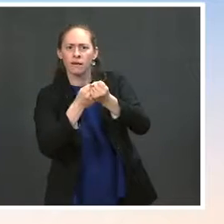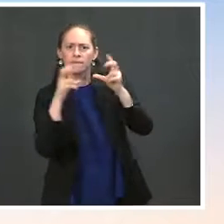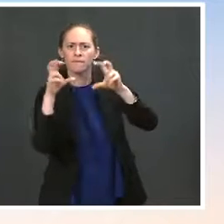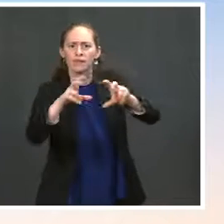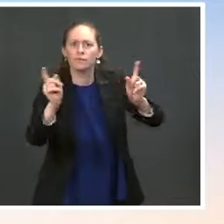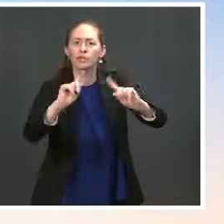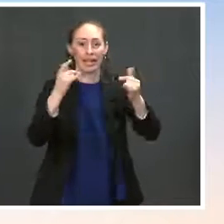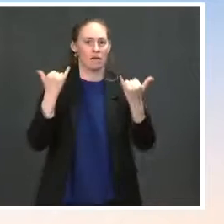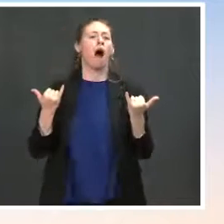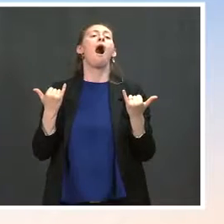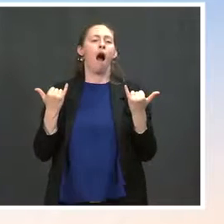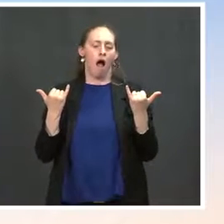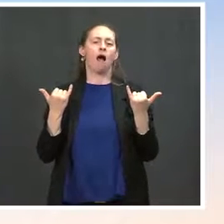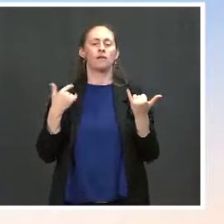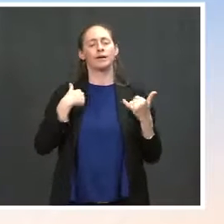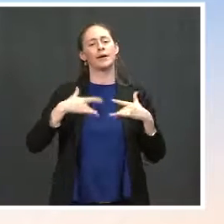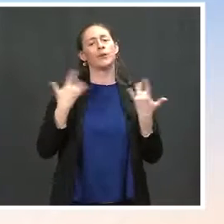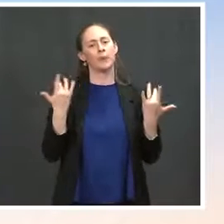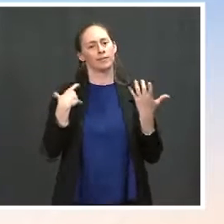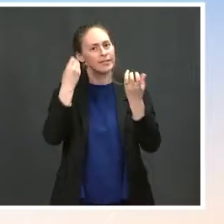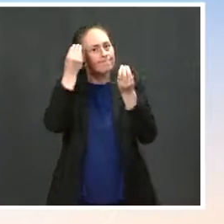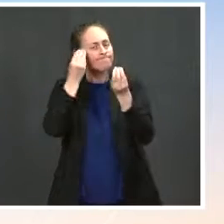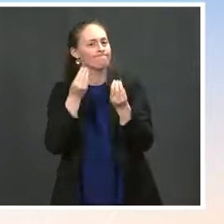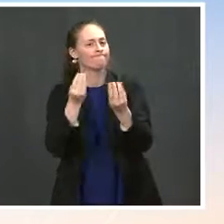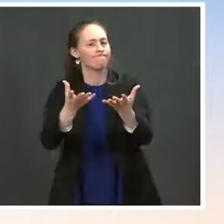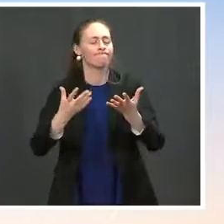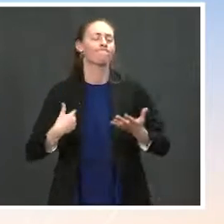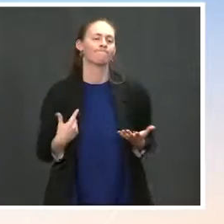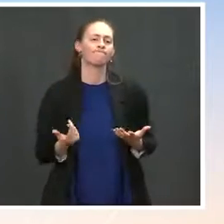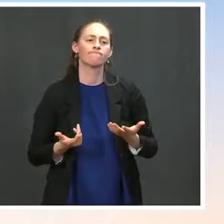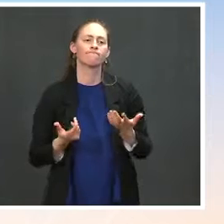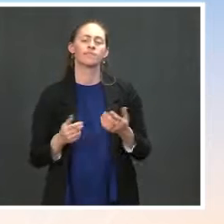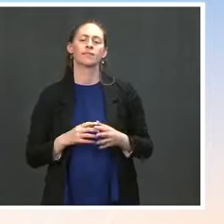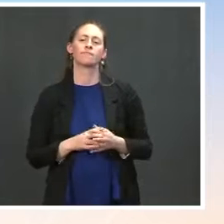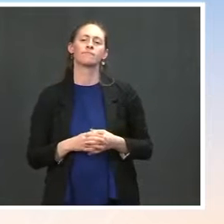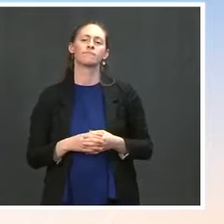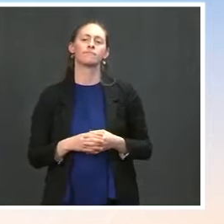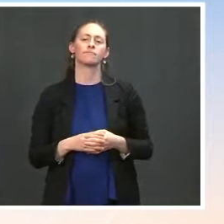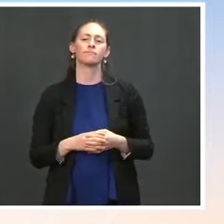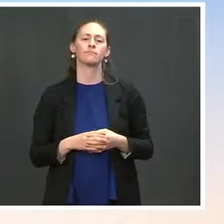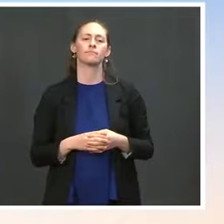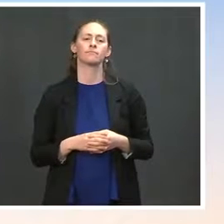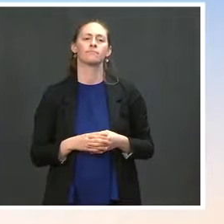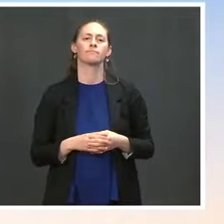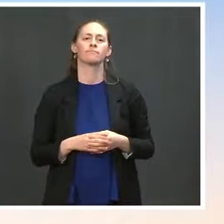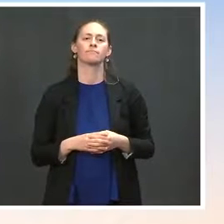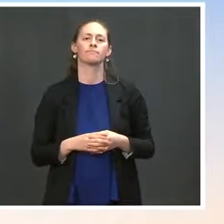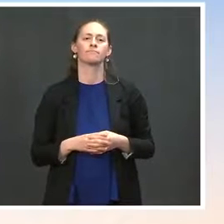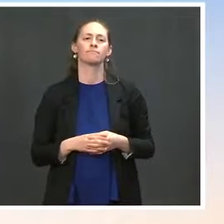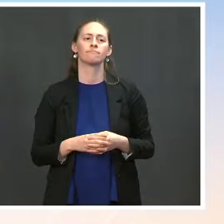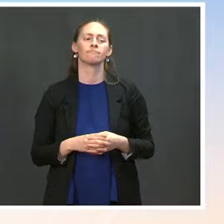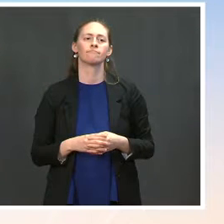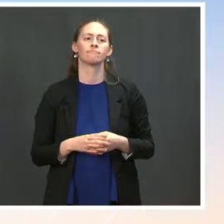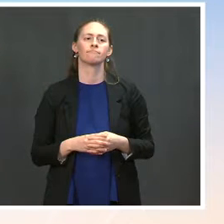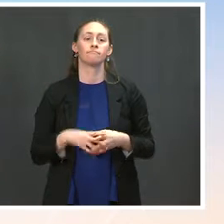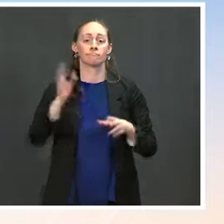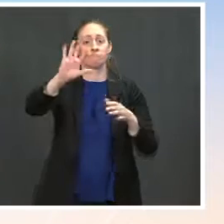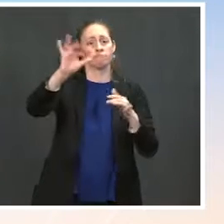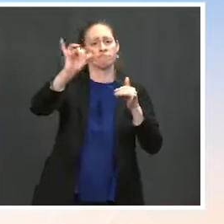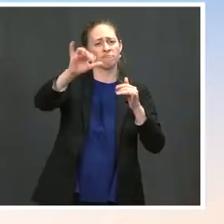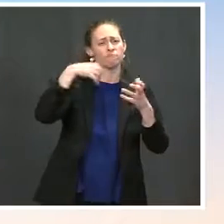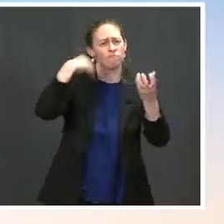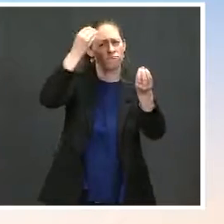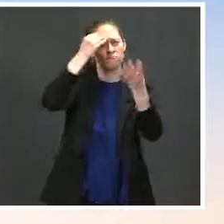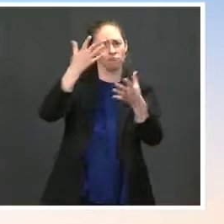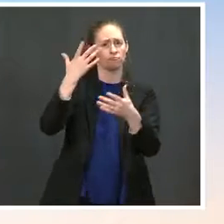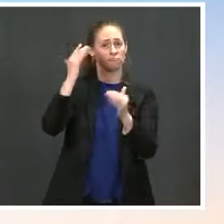all, just parenthetically, 5 years ago today,